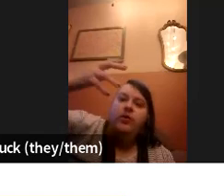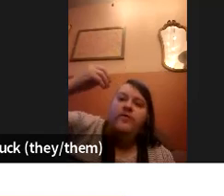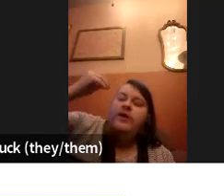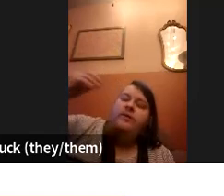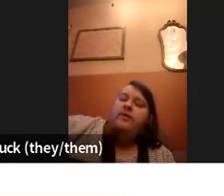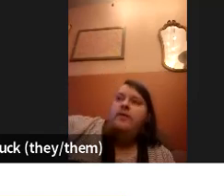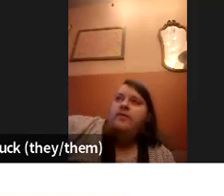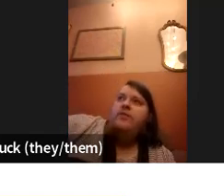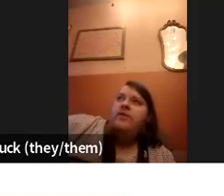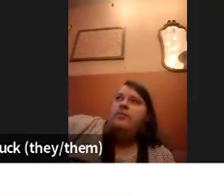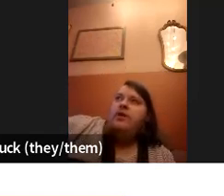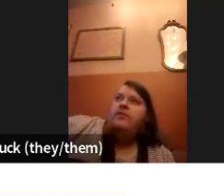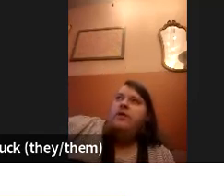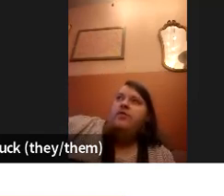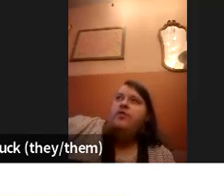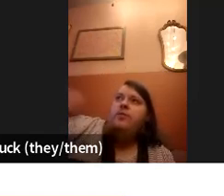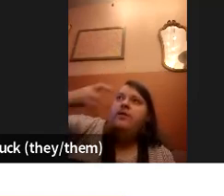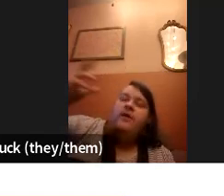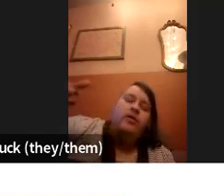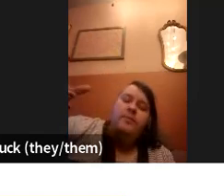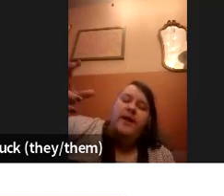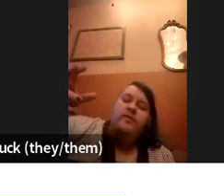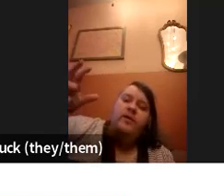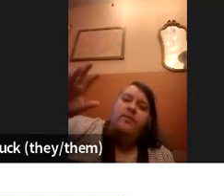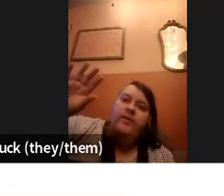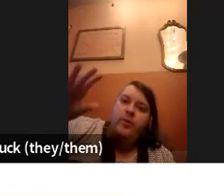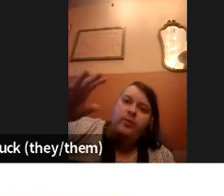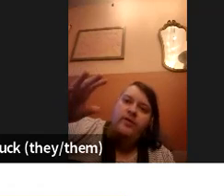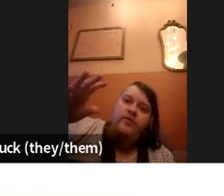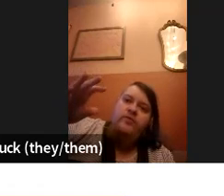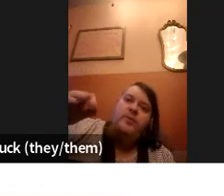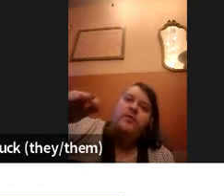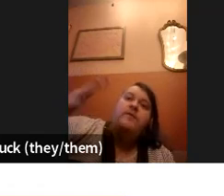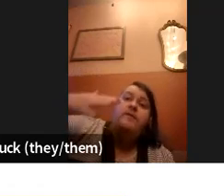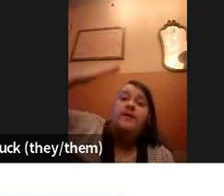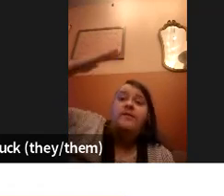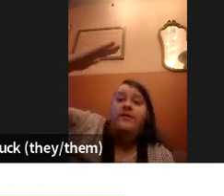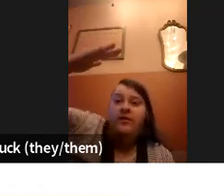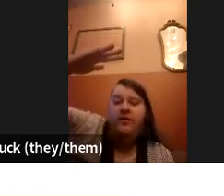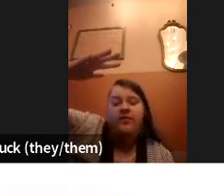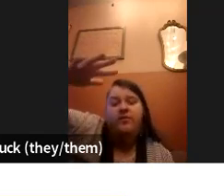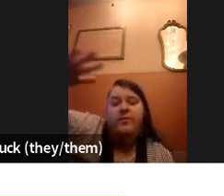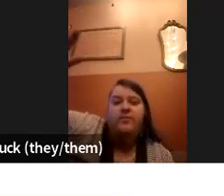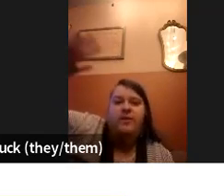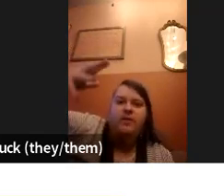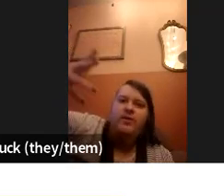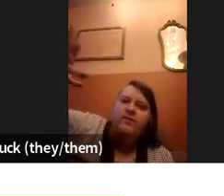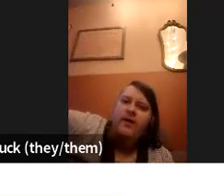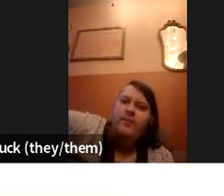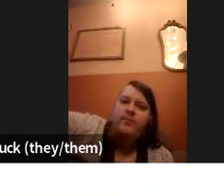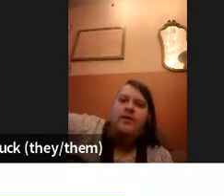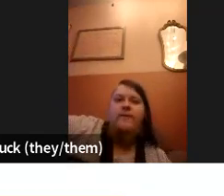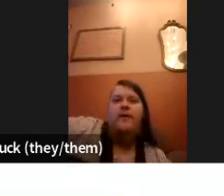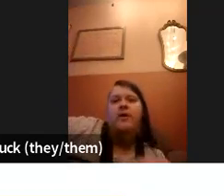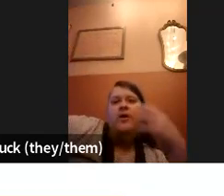the words, and I think that that's something that I'm getting stuck on too, because I heard Matt talking about the mobile crisis response and then the designated crisis response being above